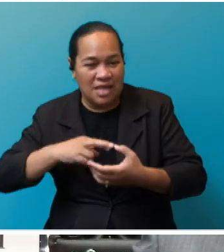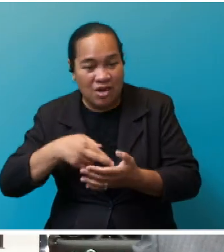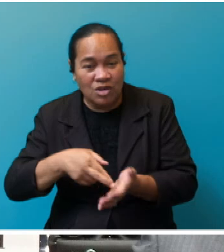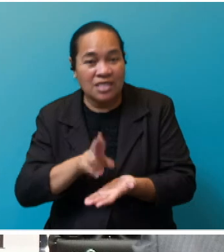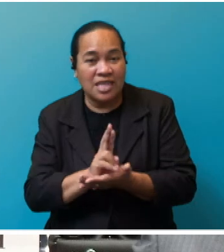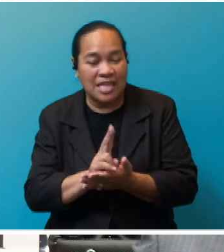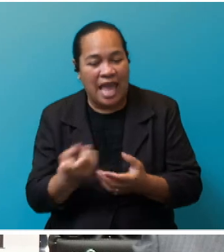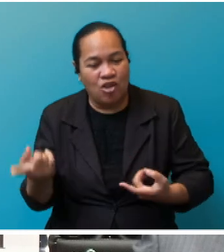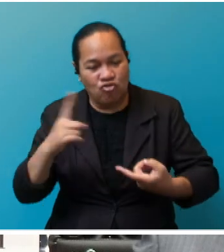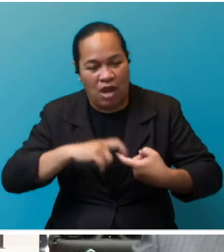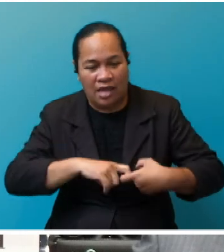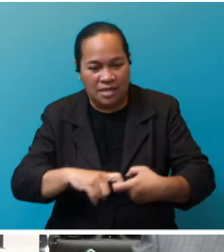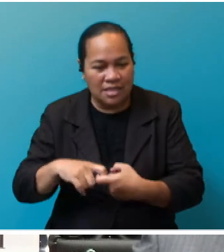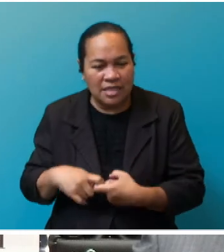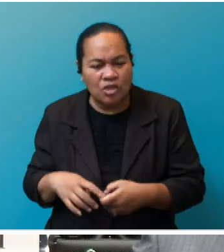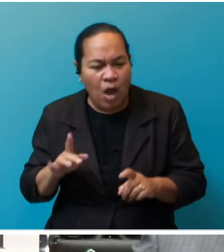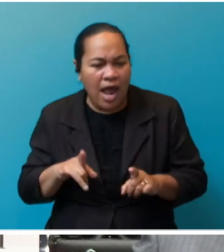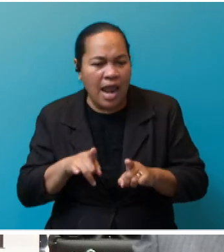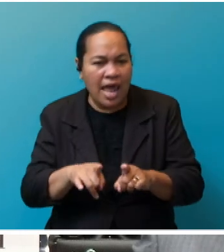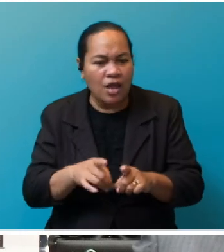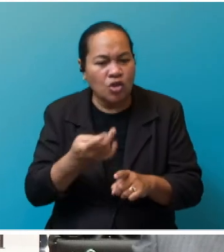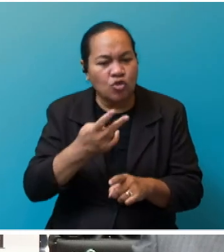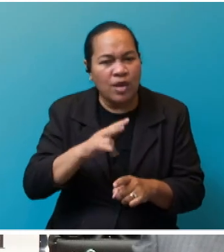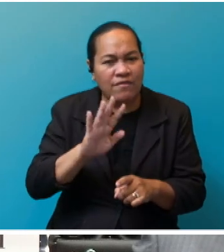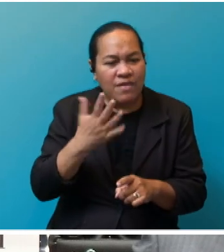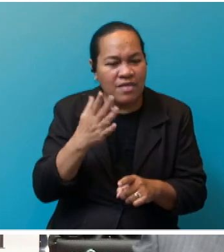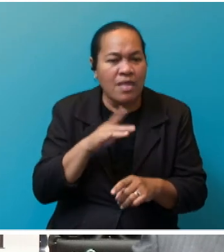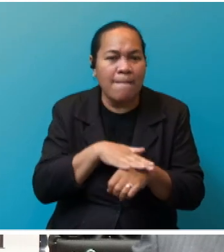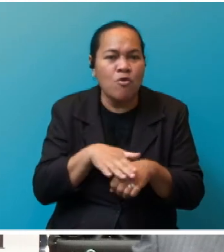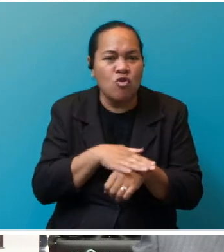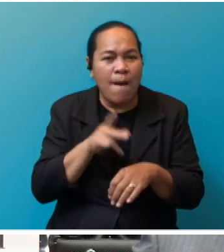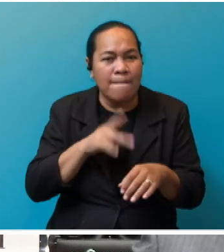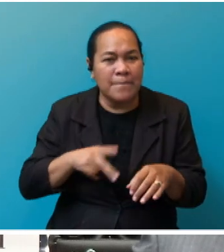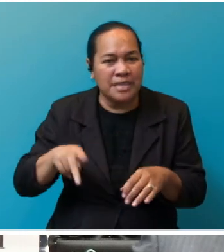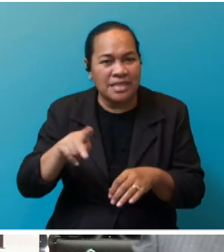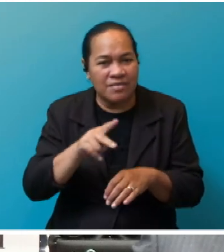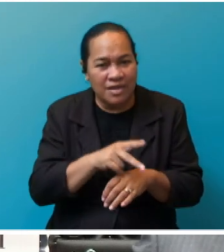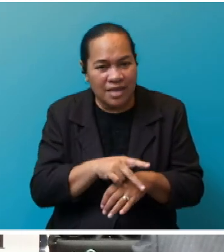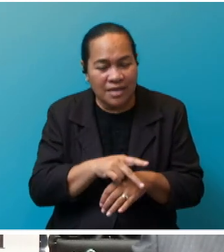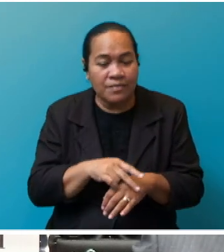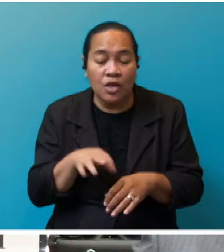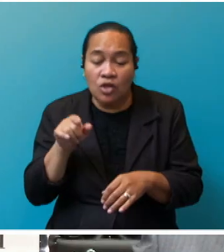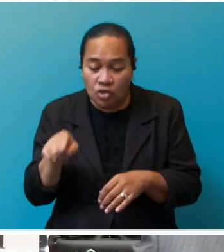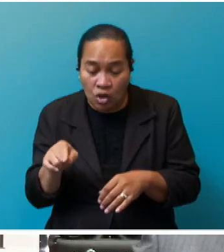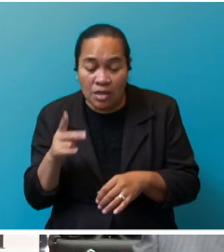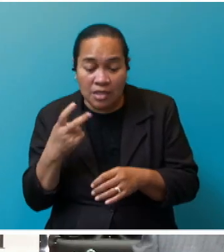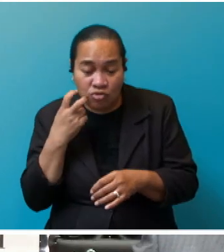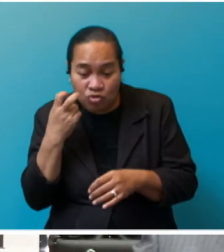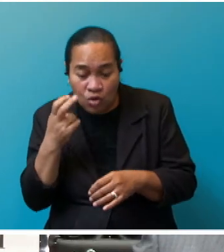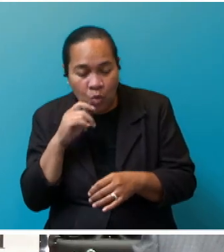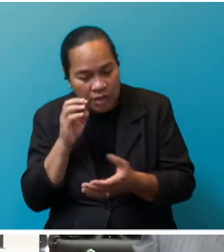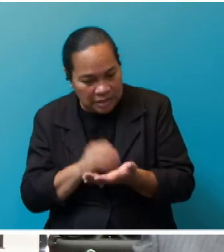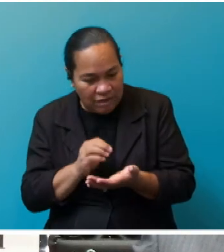plan aligns with the 2050 strategy for the Blue Pacific continent, reinforcing the central message that tourism must serve both people